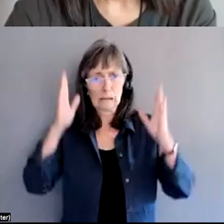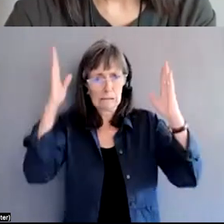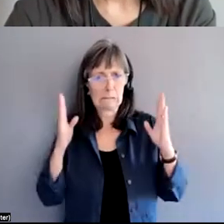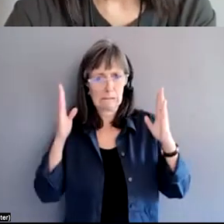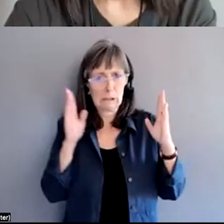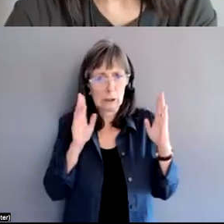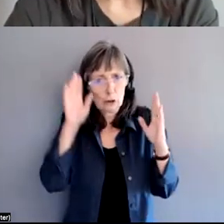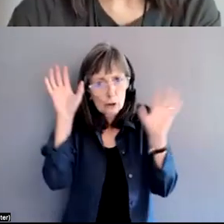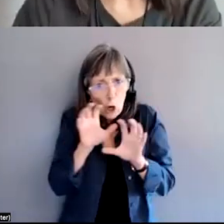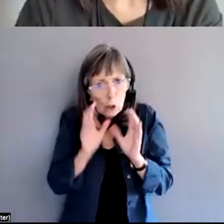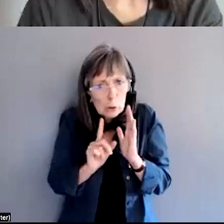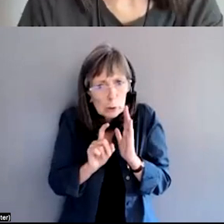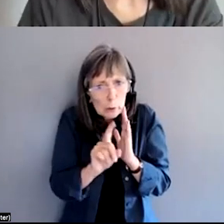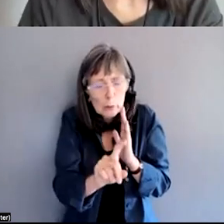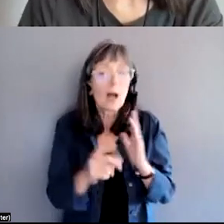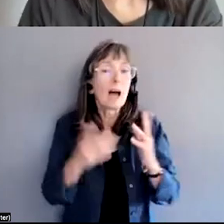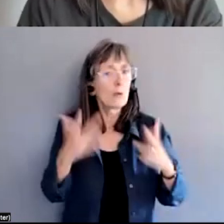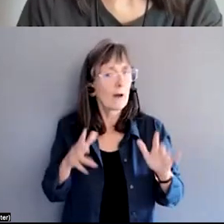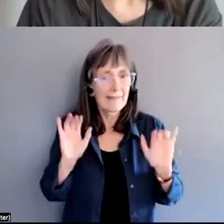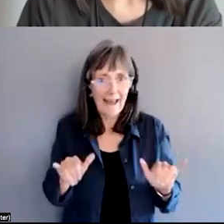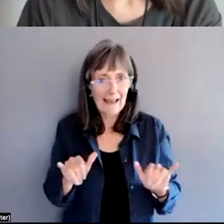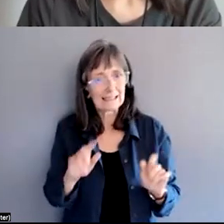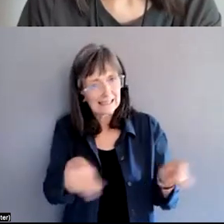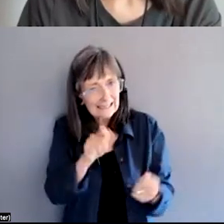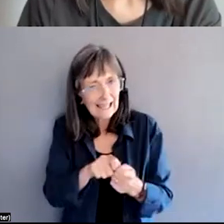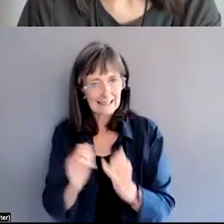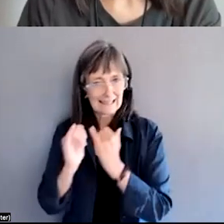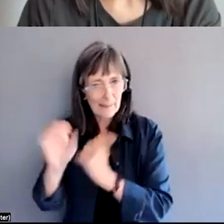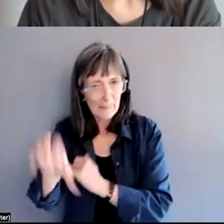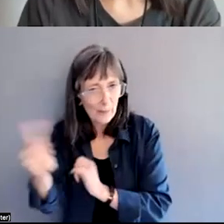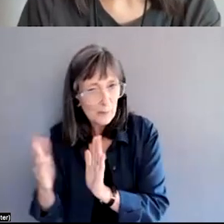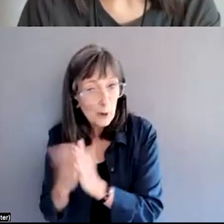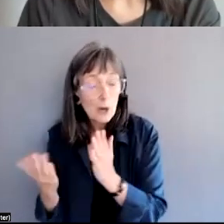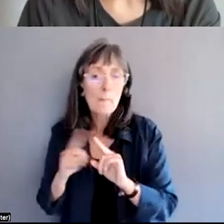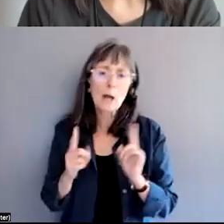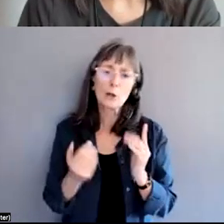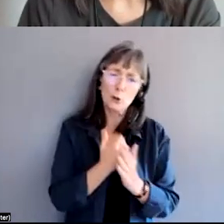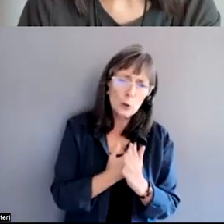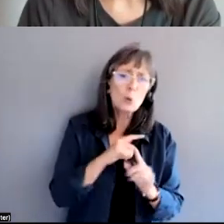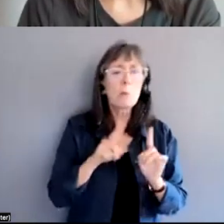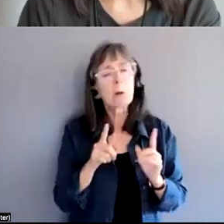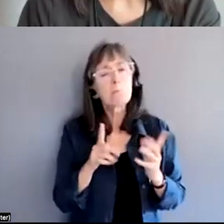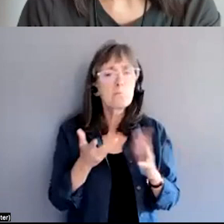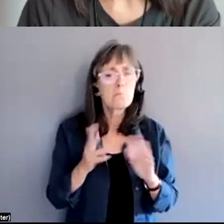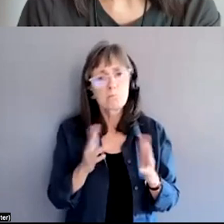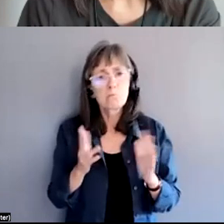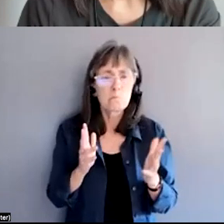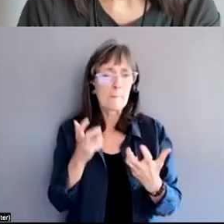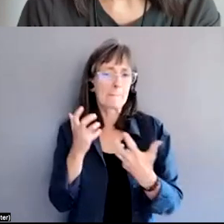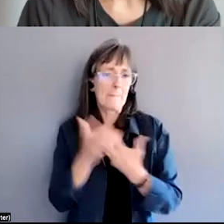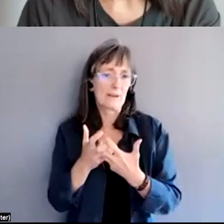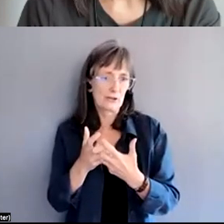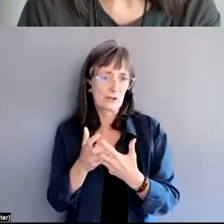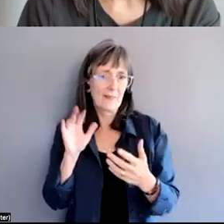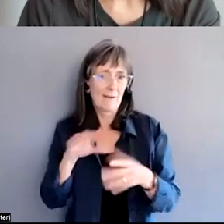you want to know what's out there, do your own thing and kind of copy the mood. And I think that was signaled from all the other panelists as well. I think genre really